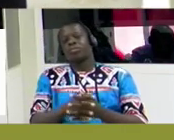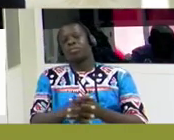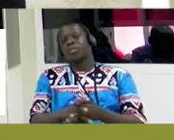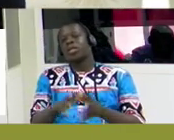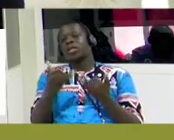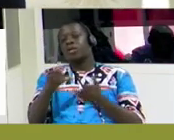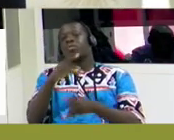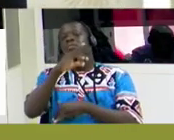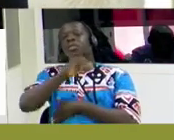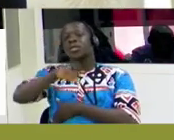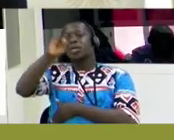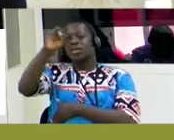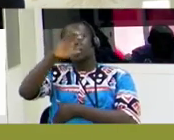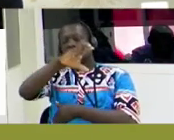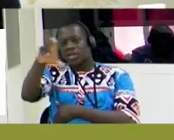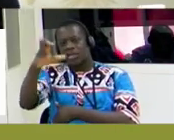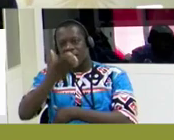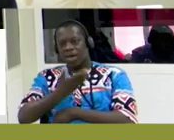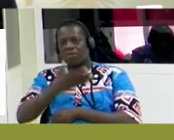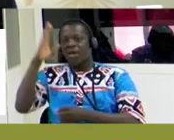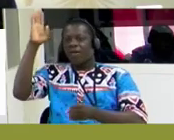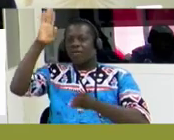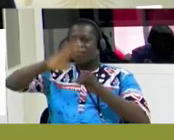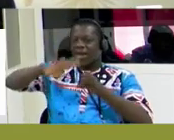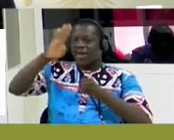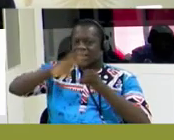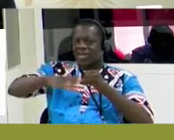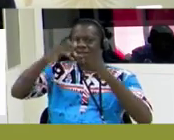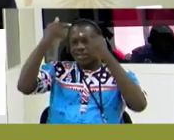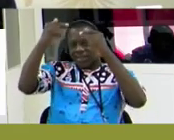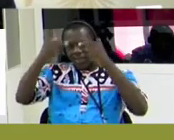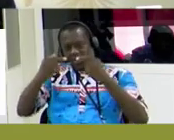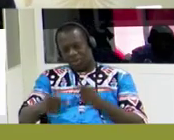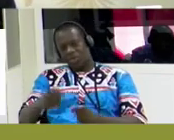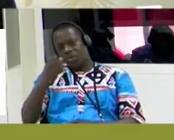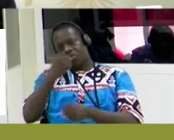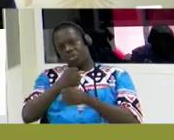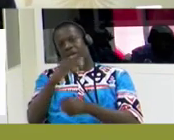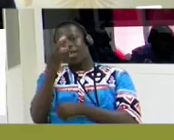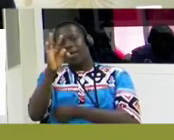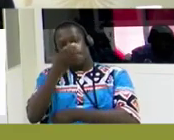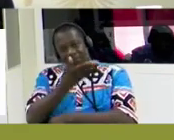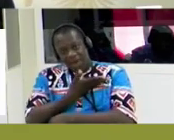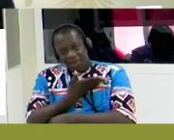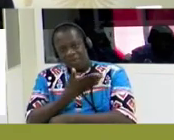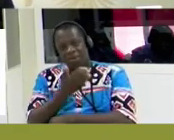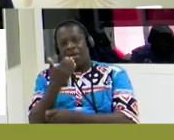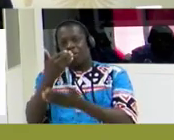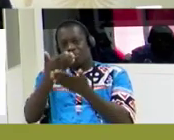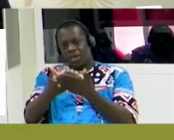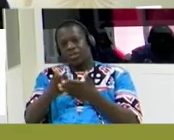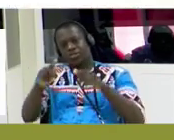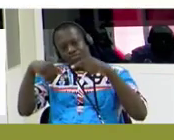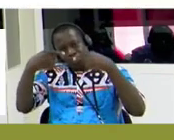Mr. Sarr, do you have any concluding remarks to make? If you do, please proceed.